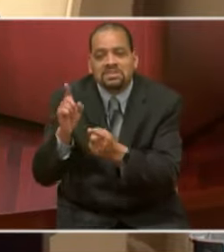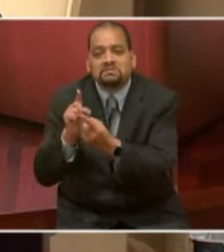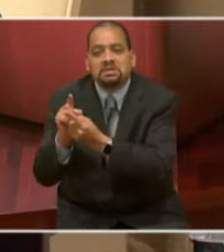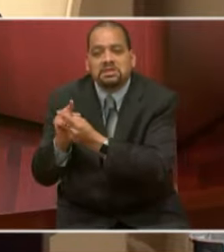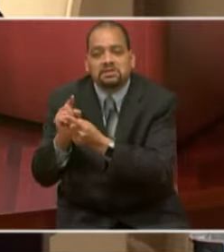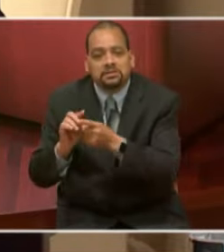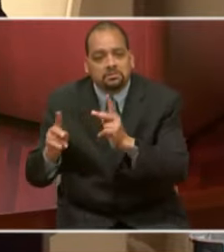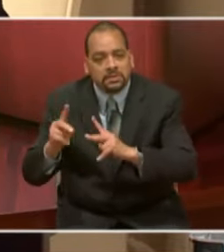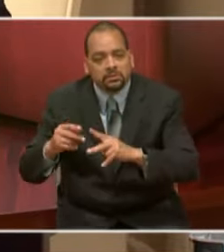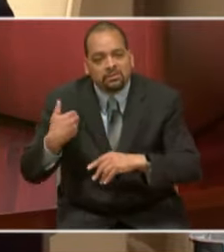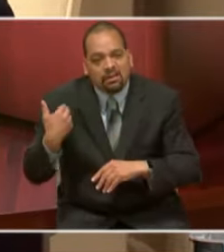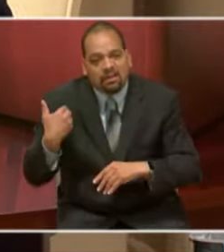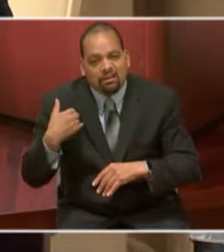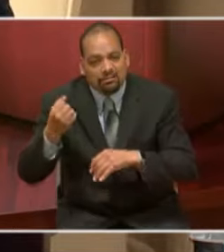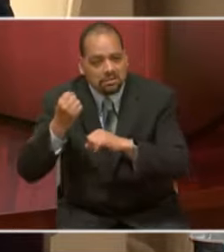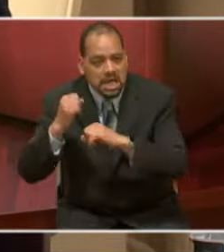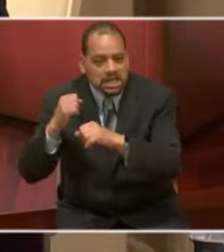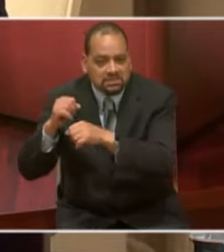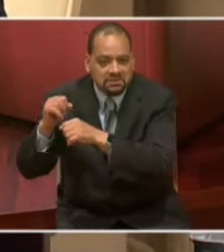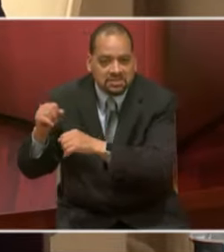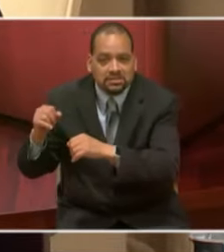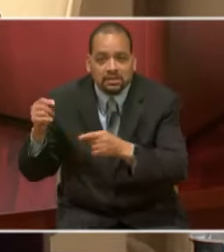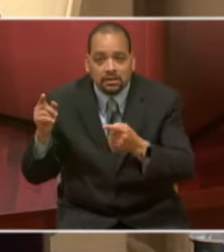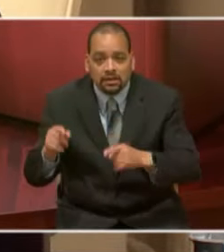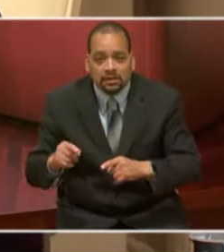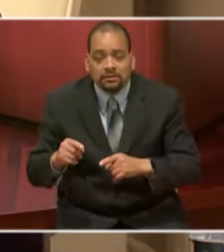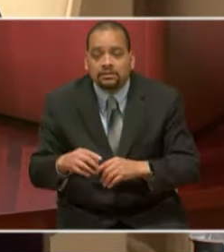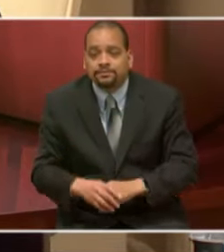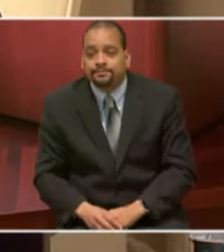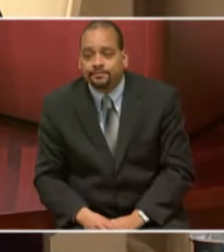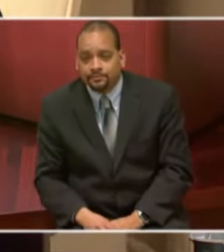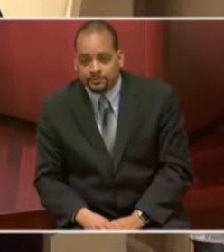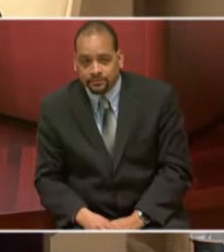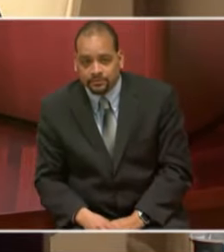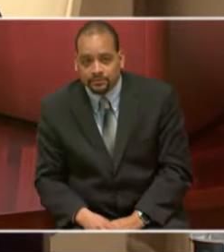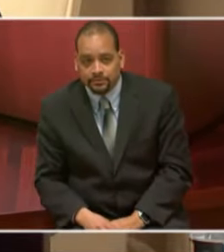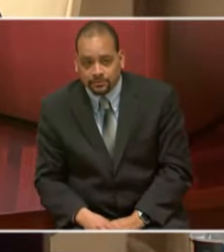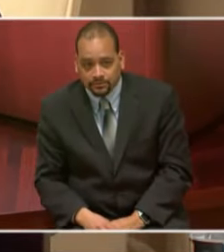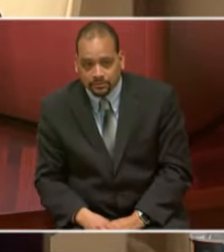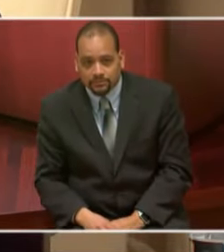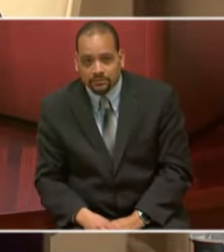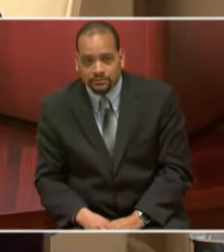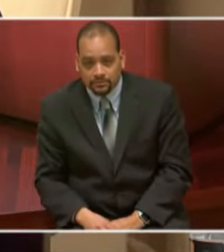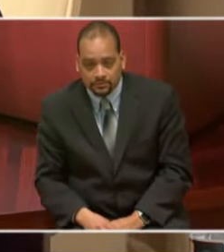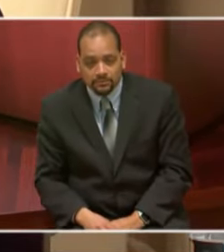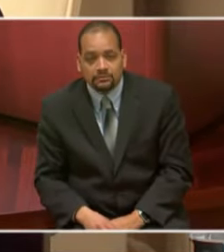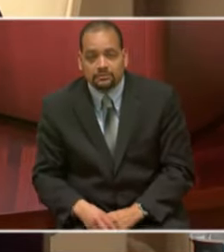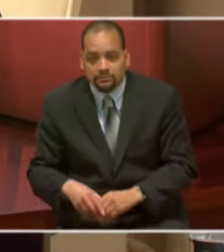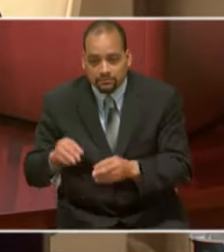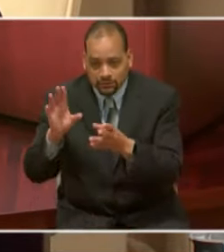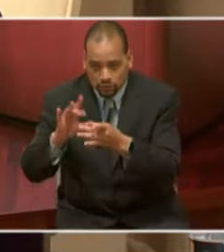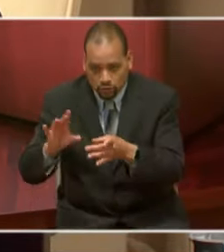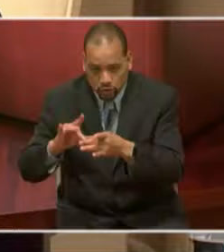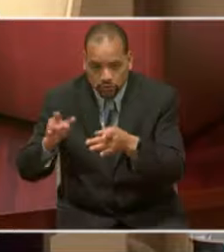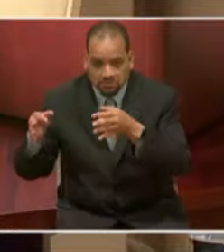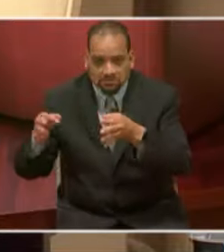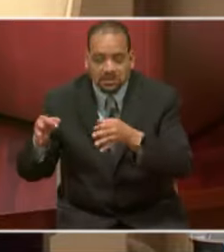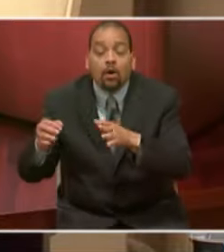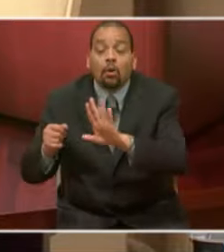I think we were moving together to create a new South Africa and to create a new America.